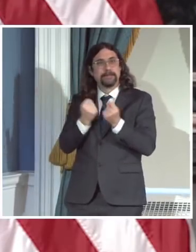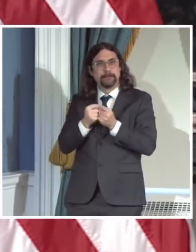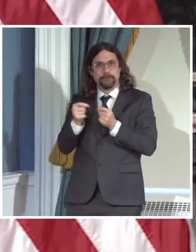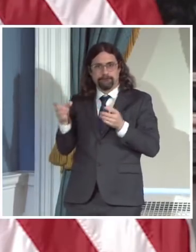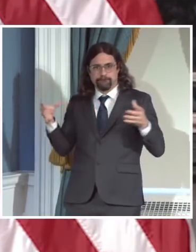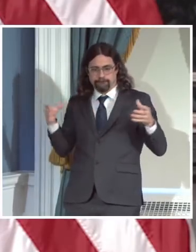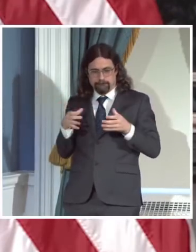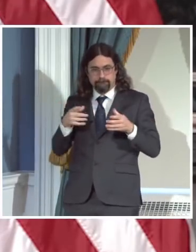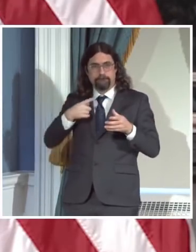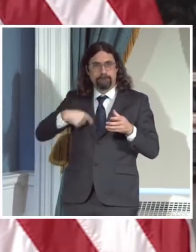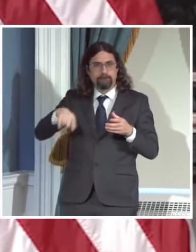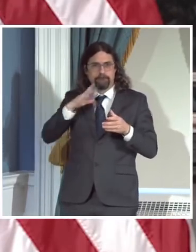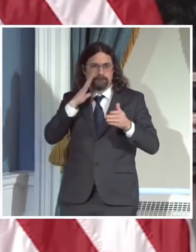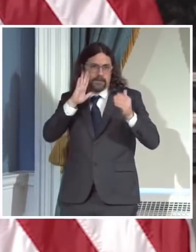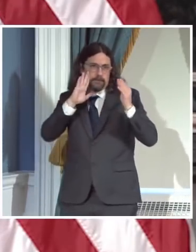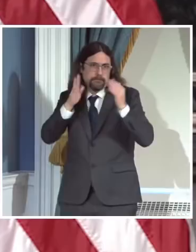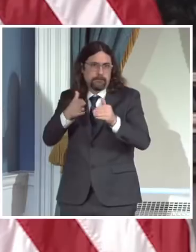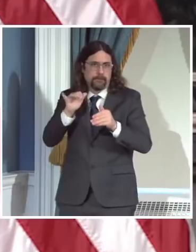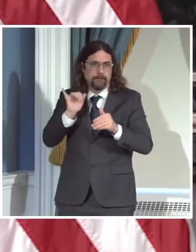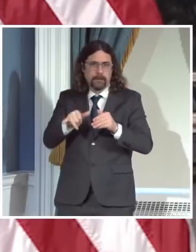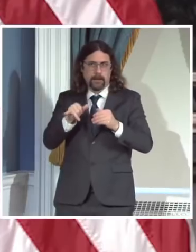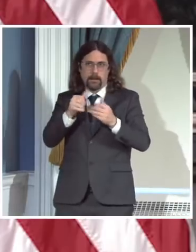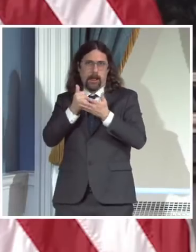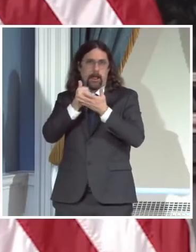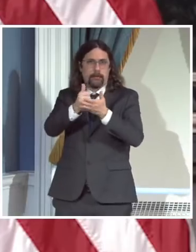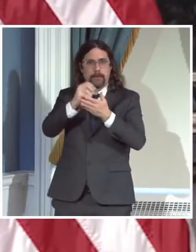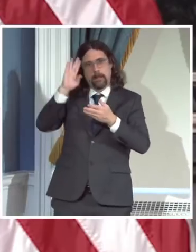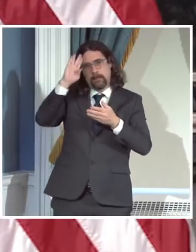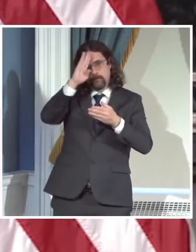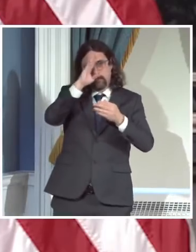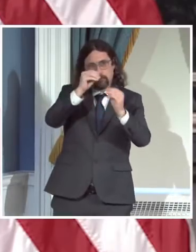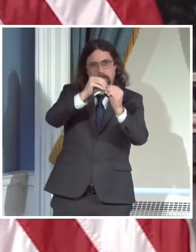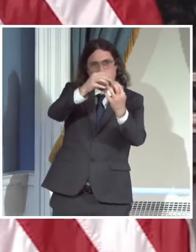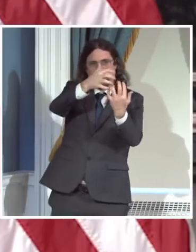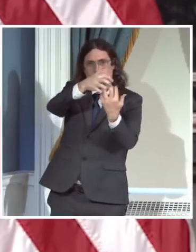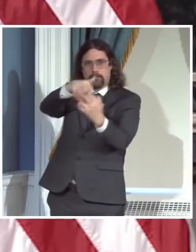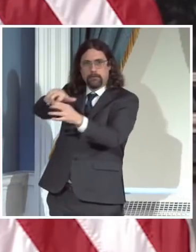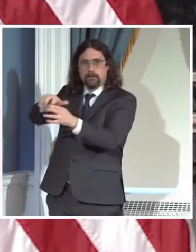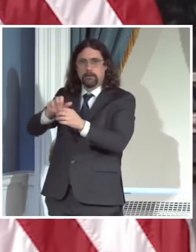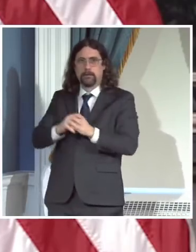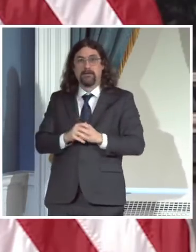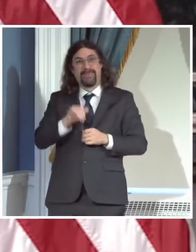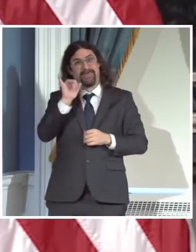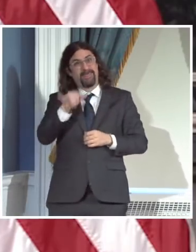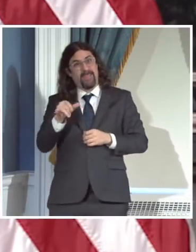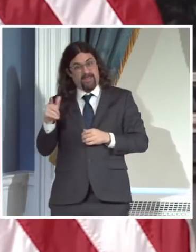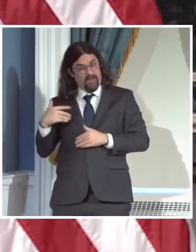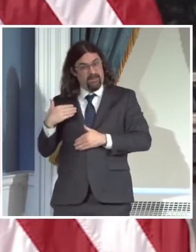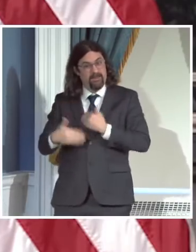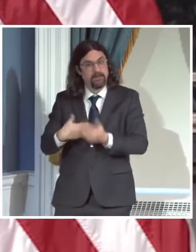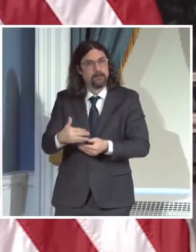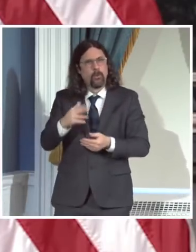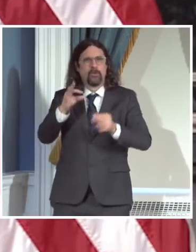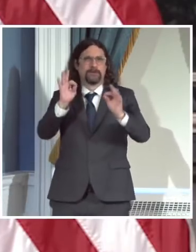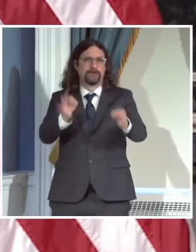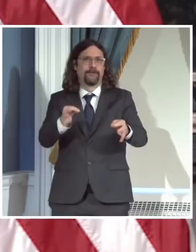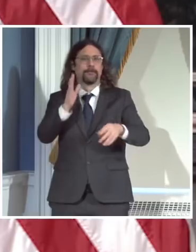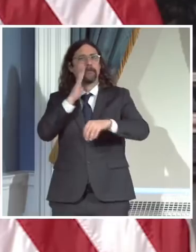precise communication and get people what they need when they need it. So I'm very, very appreciative. You'll hear from Jimmy in a few